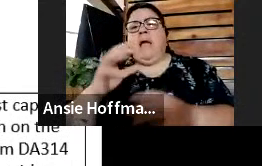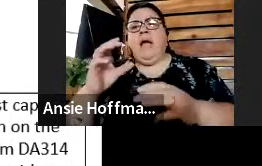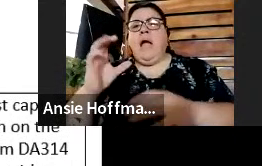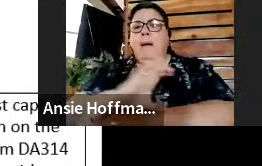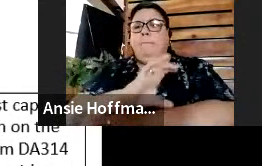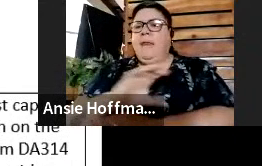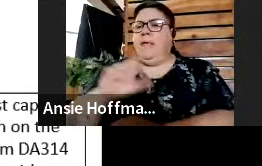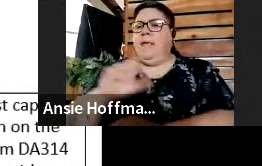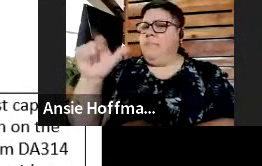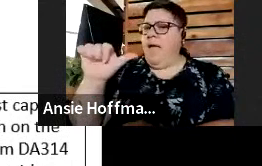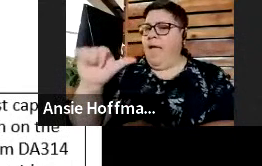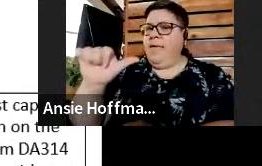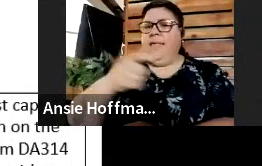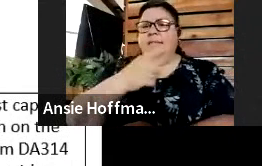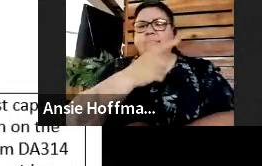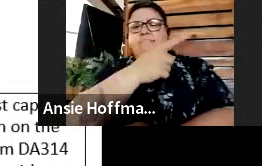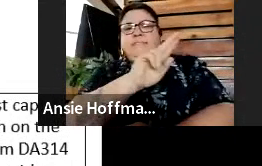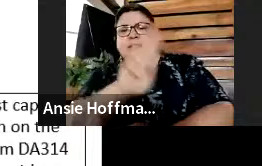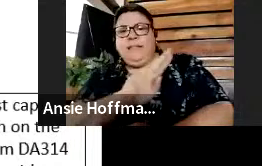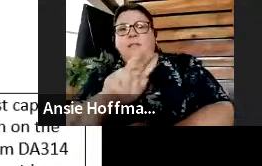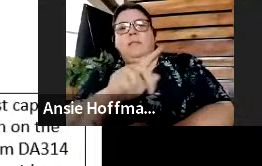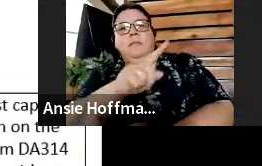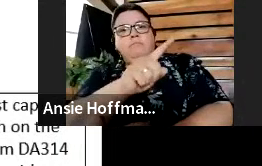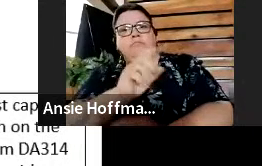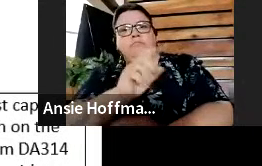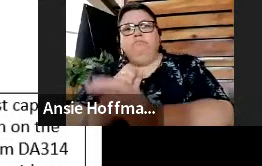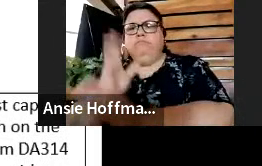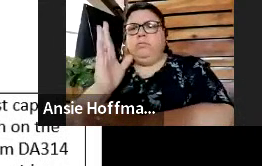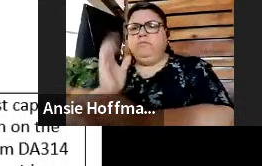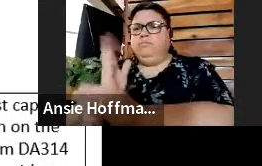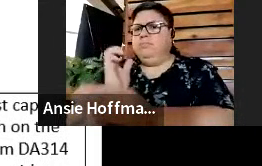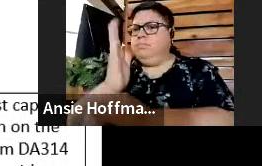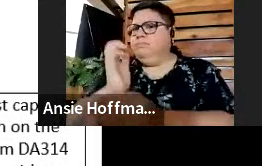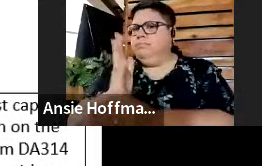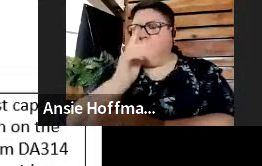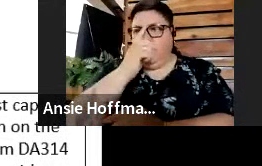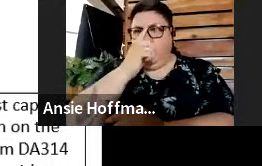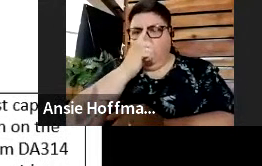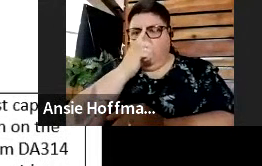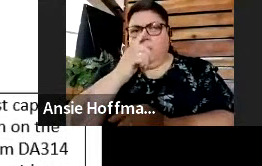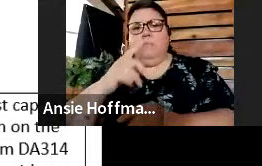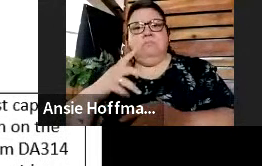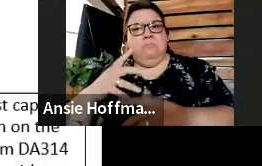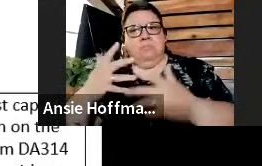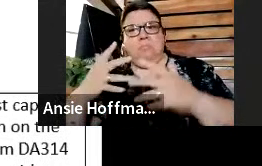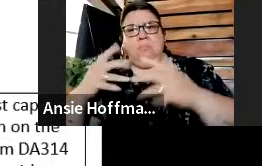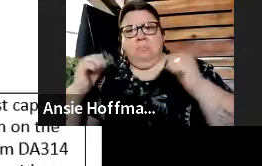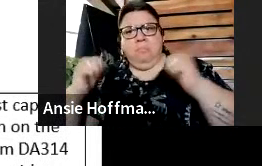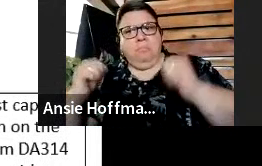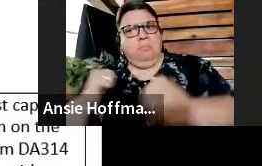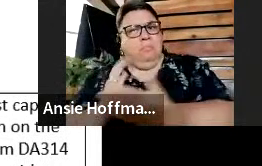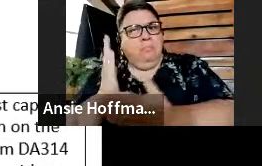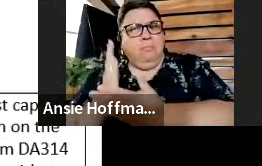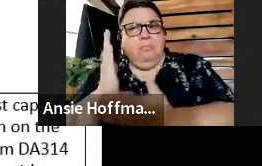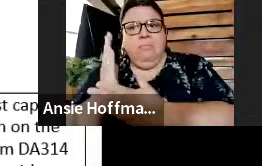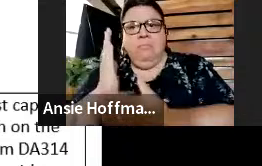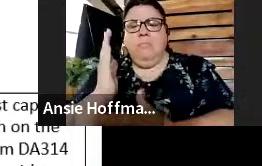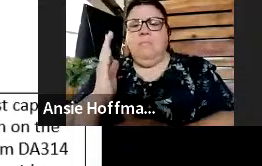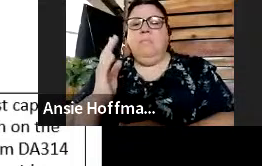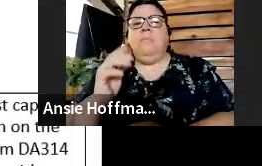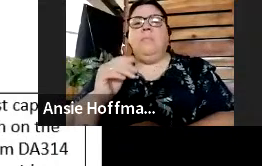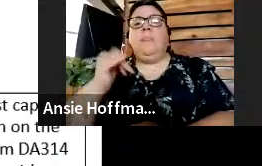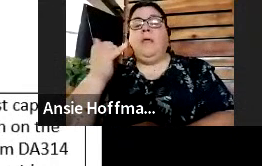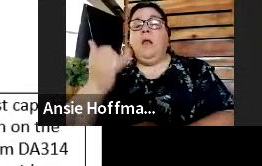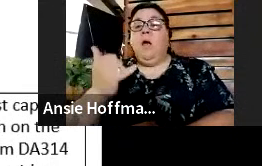done its homework, they went through the harmonized systems and all the principles, and they have begun their process